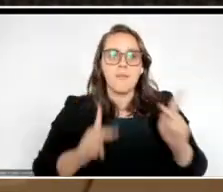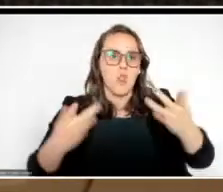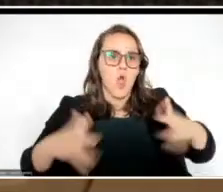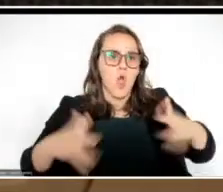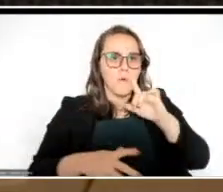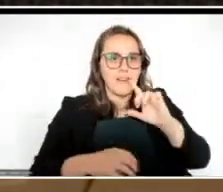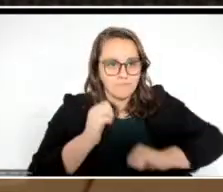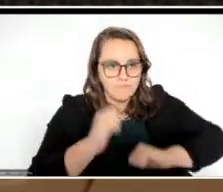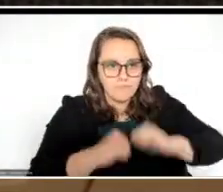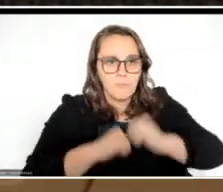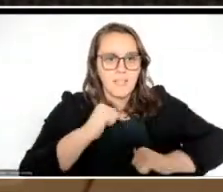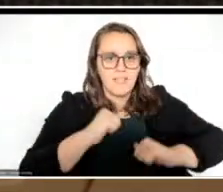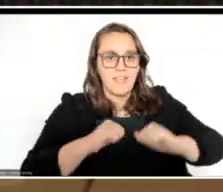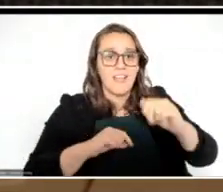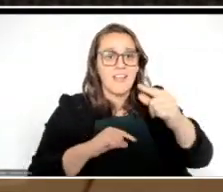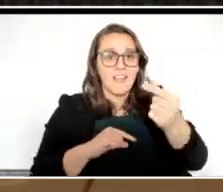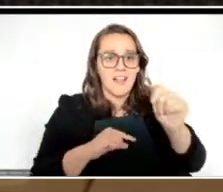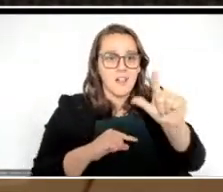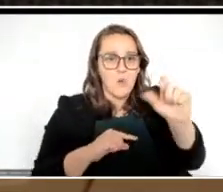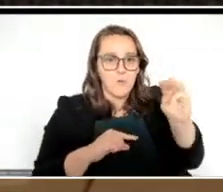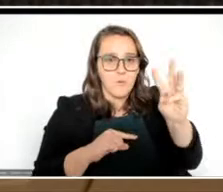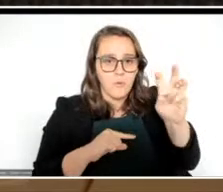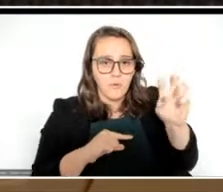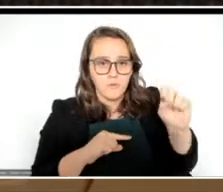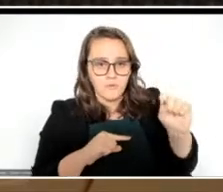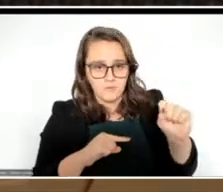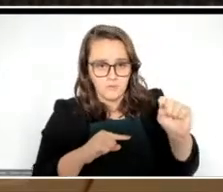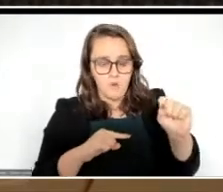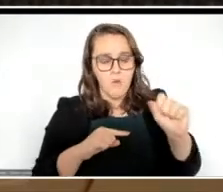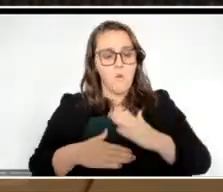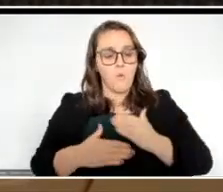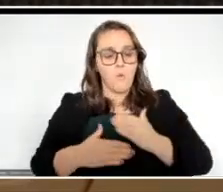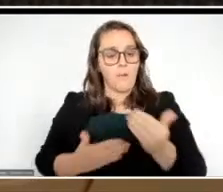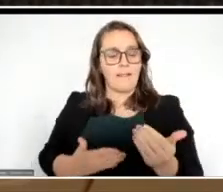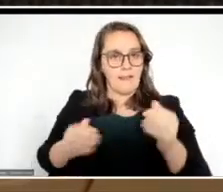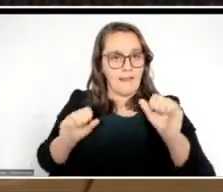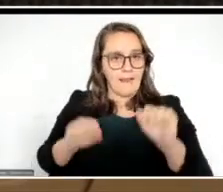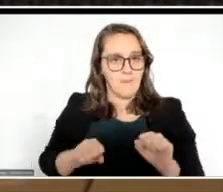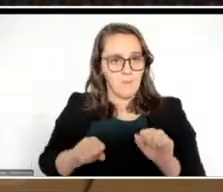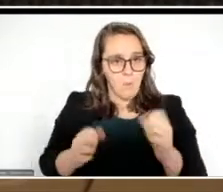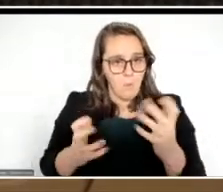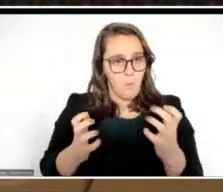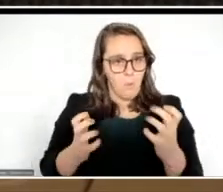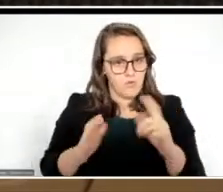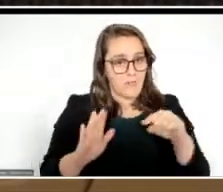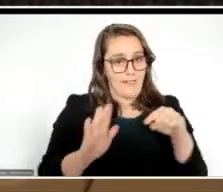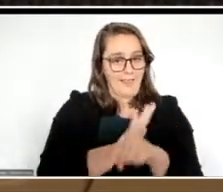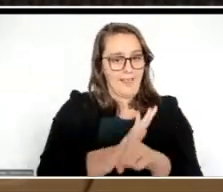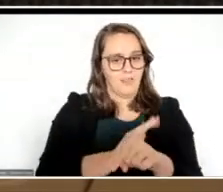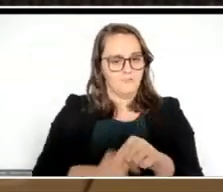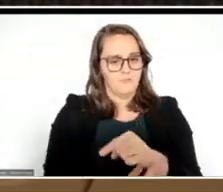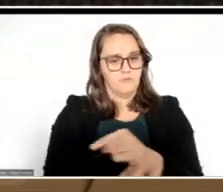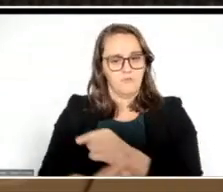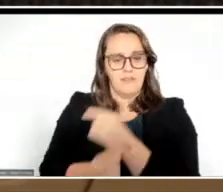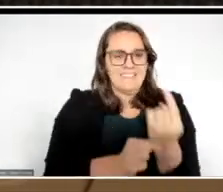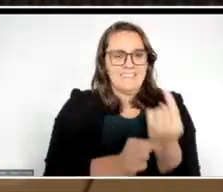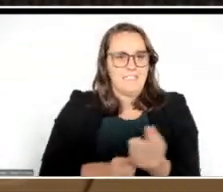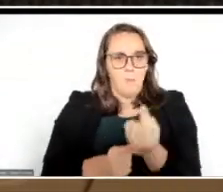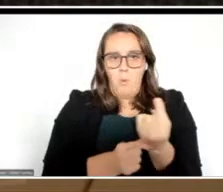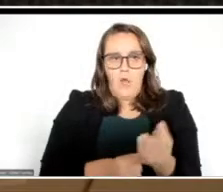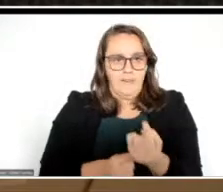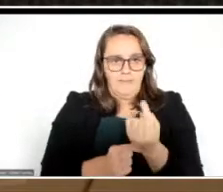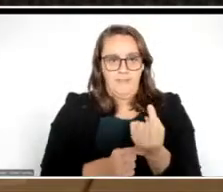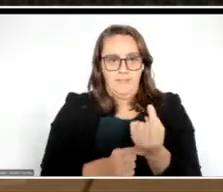already willing and able and wanting to execute someone and looking for someone to be